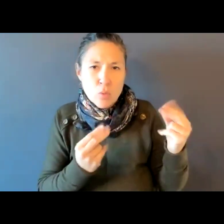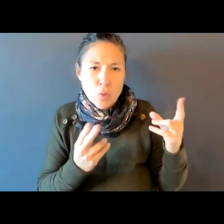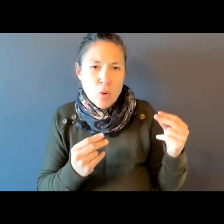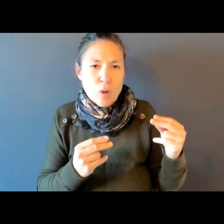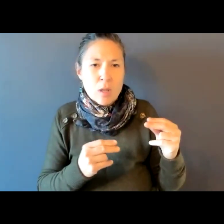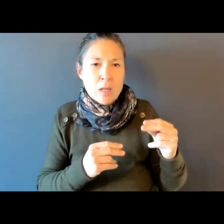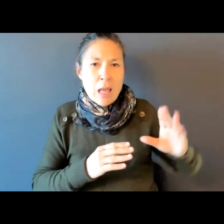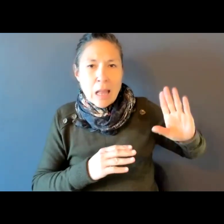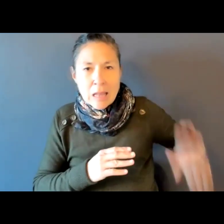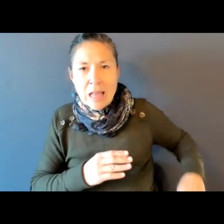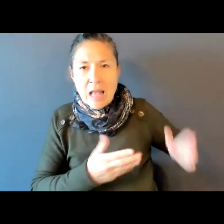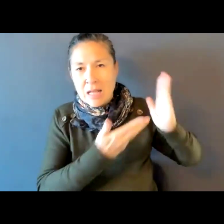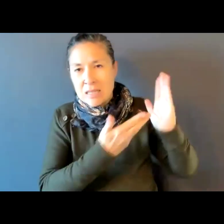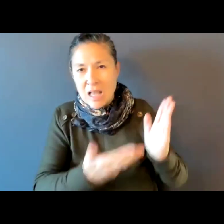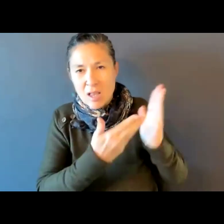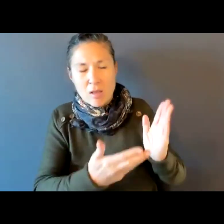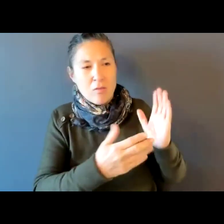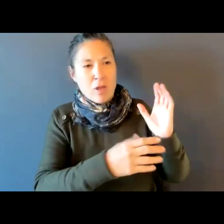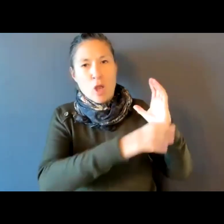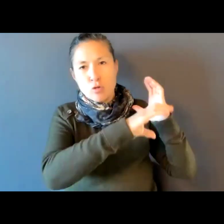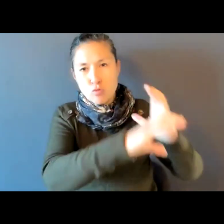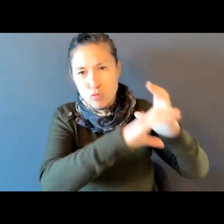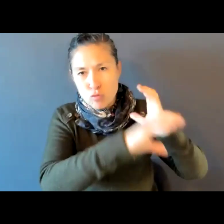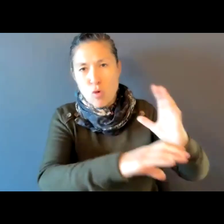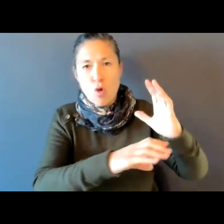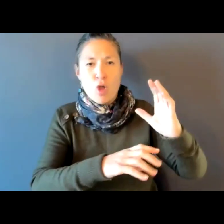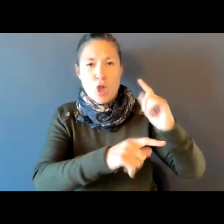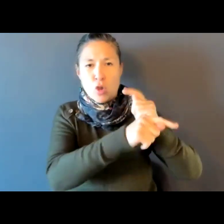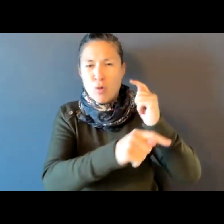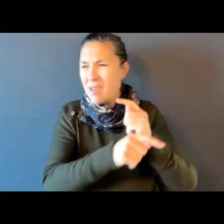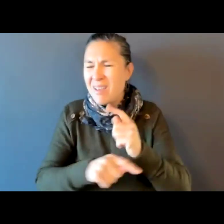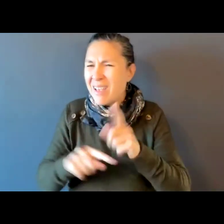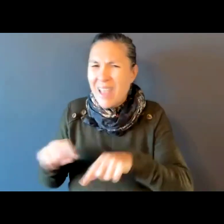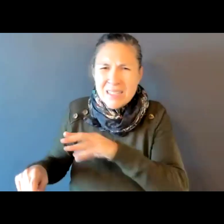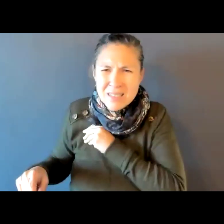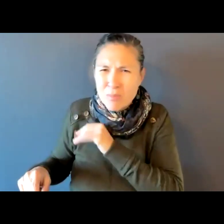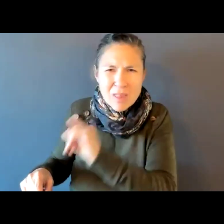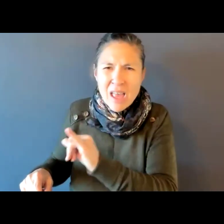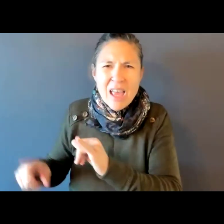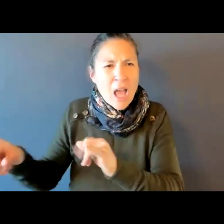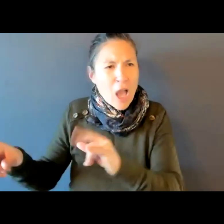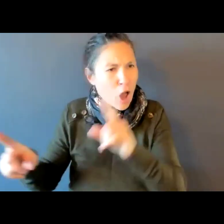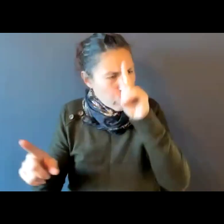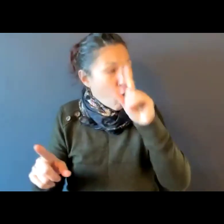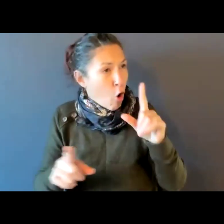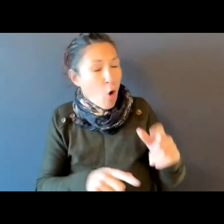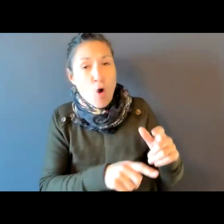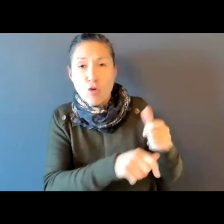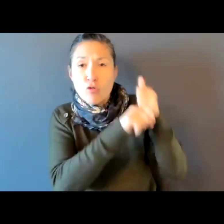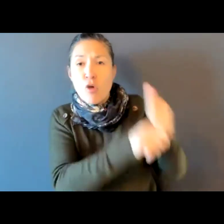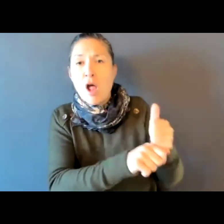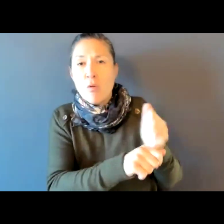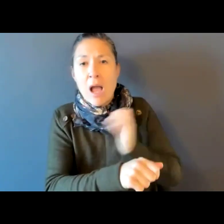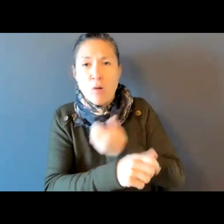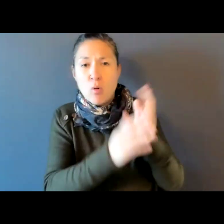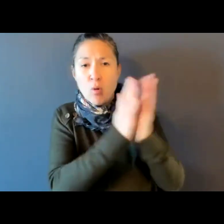truck deliveries. And we're not accepting it. He's thinking he's complying with us by sending us